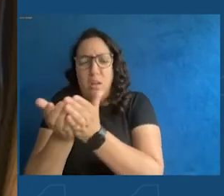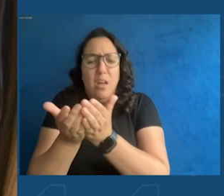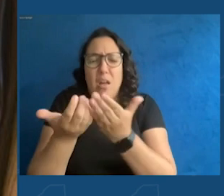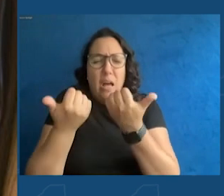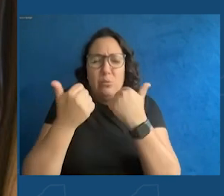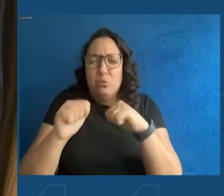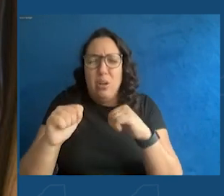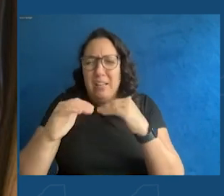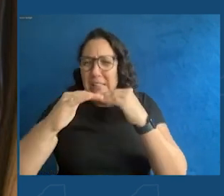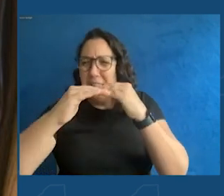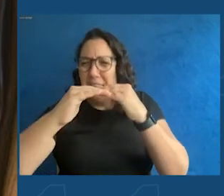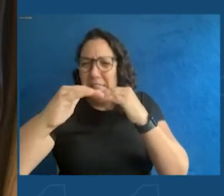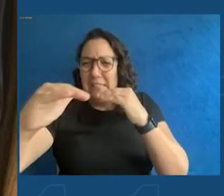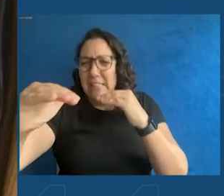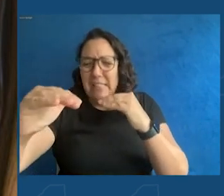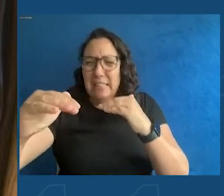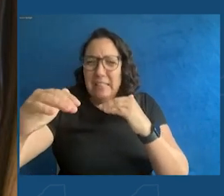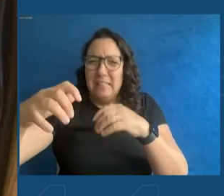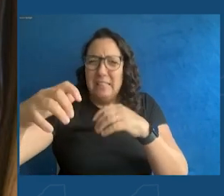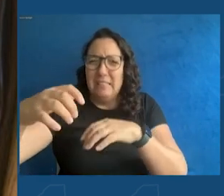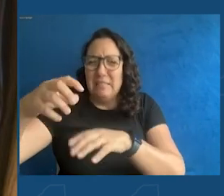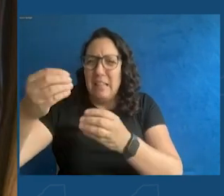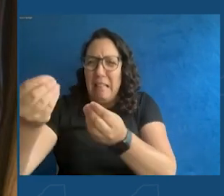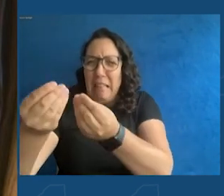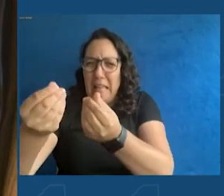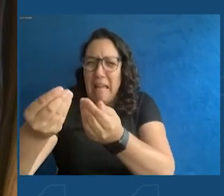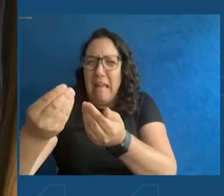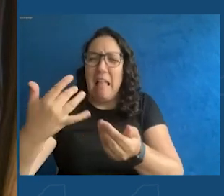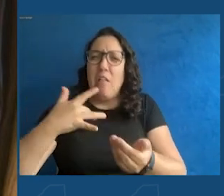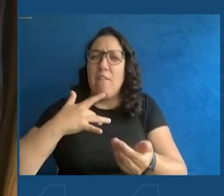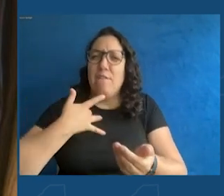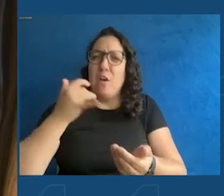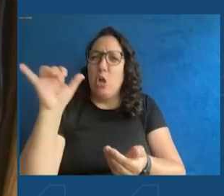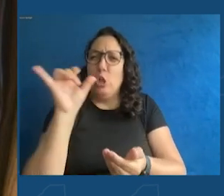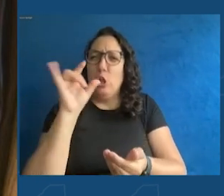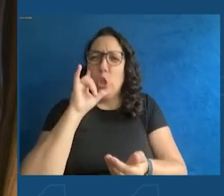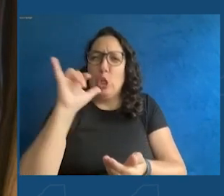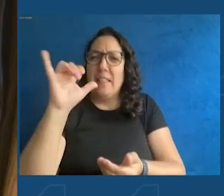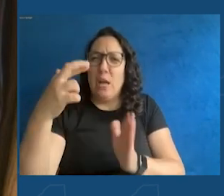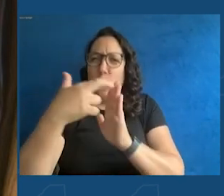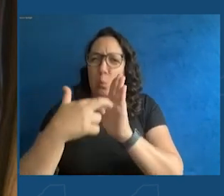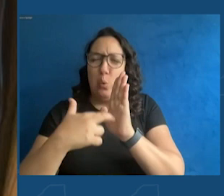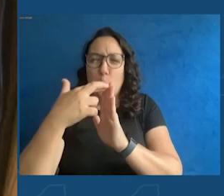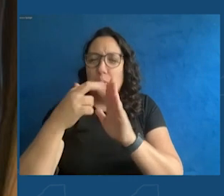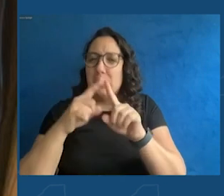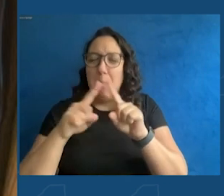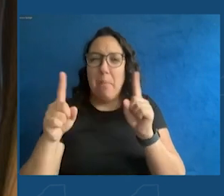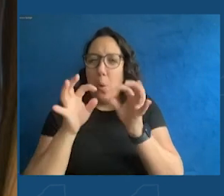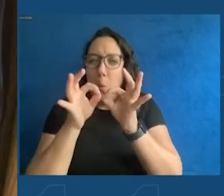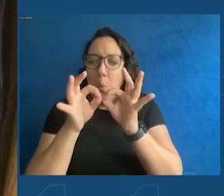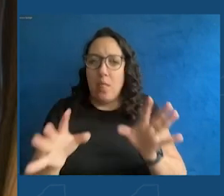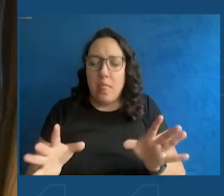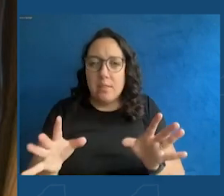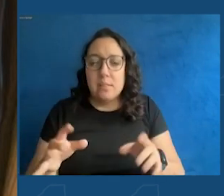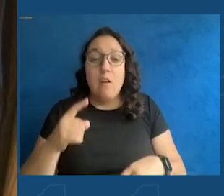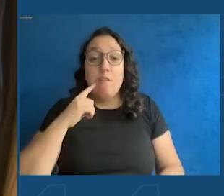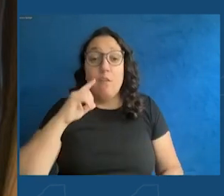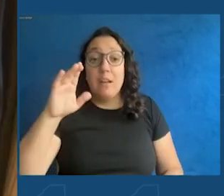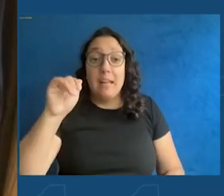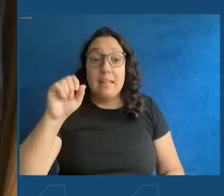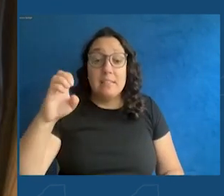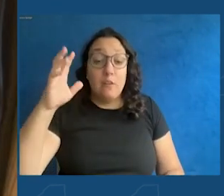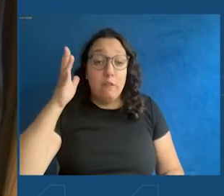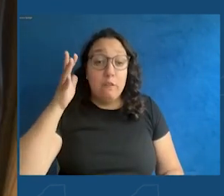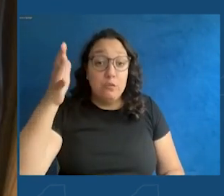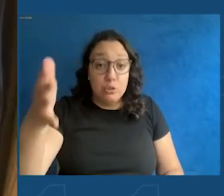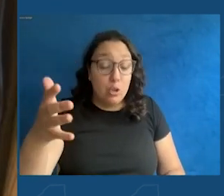rules, but found the quest for it was futile. In cases that will count for the future, he concluded, the most that